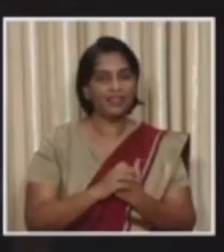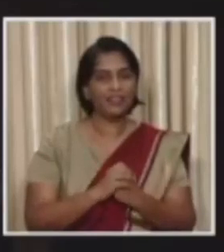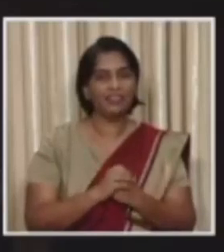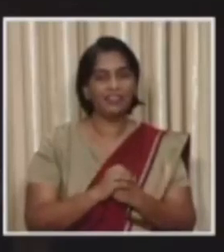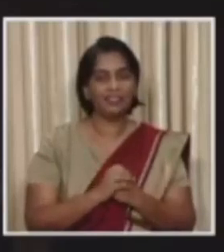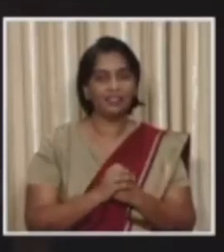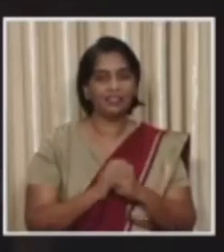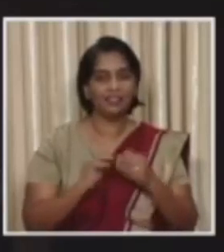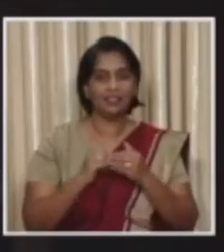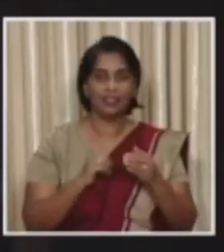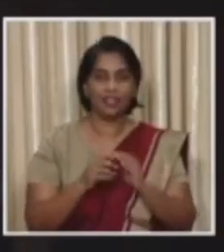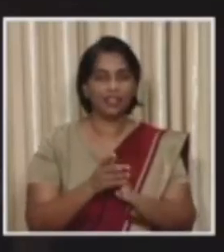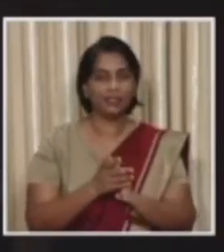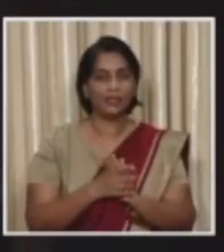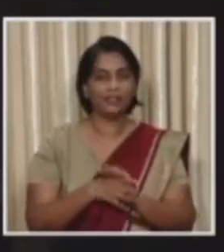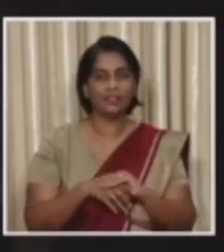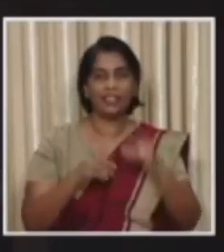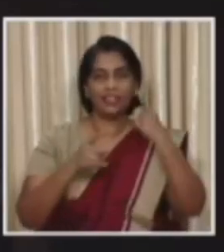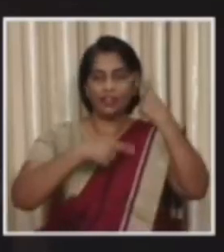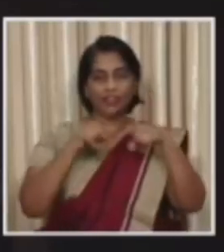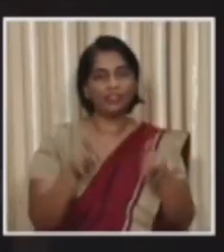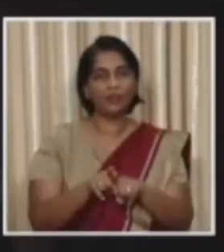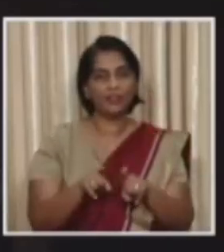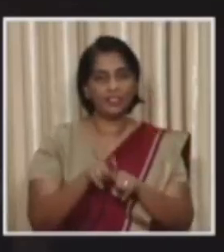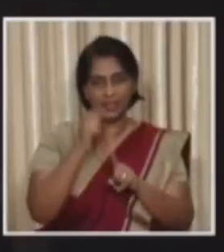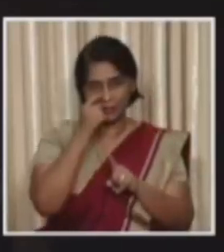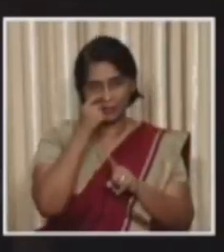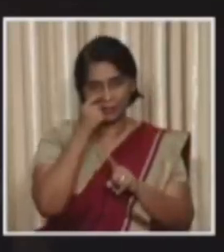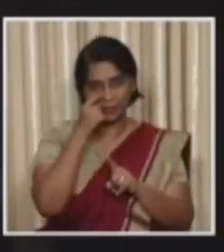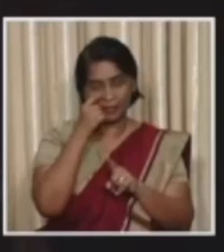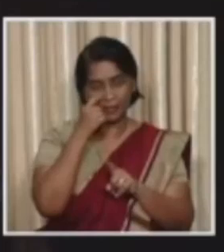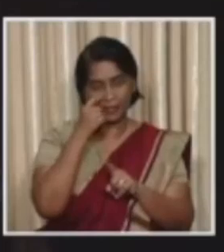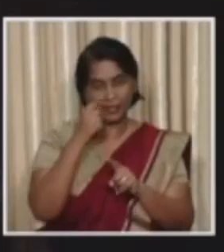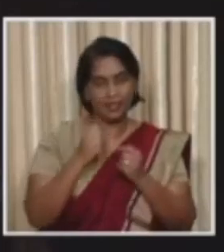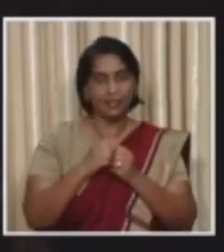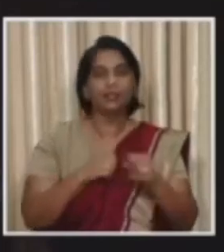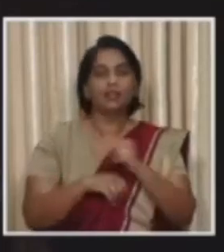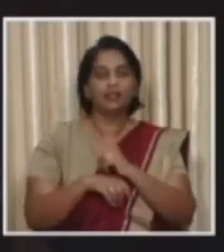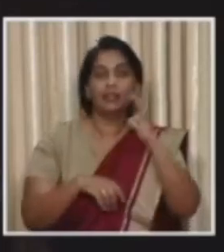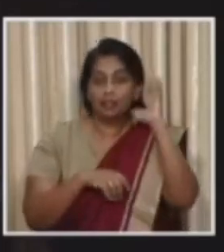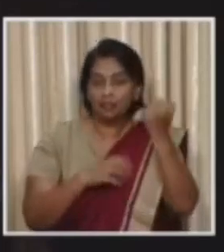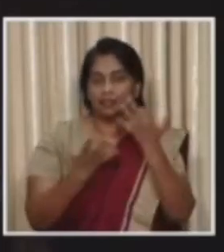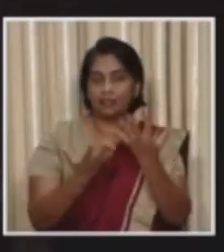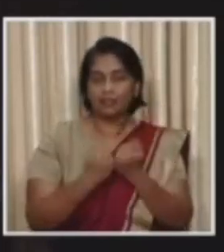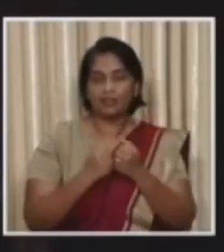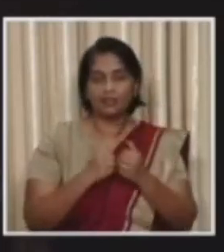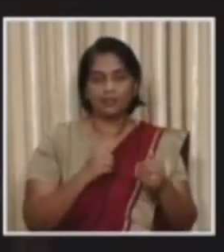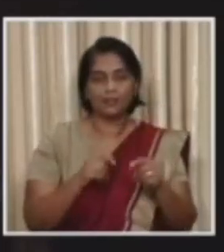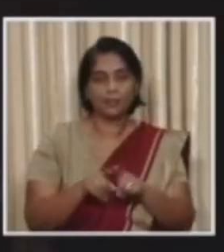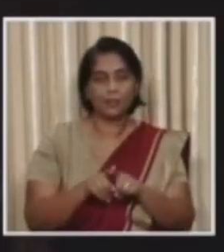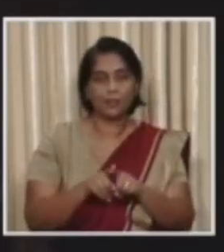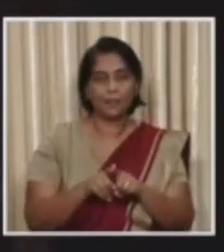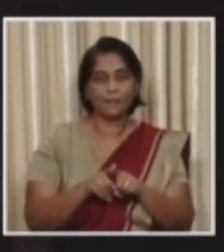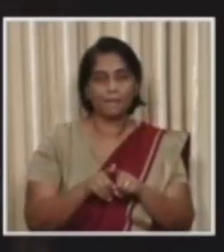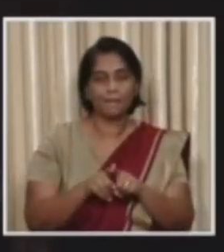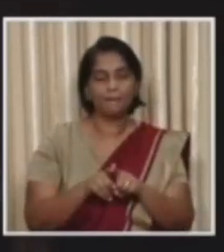Lankan context and say, this is what they are thinking, this is what they are. And now one may possibly like Honorable Vasudeva Nanayakkara